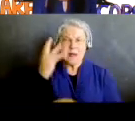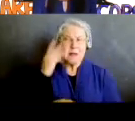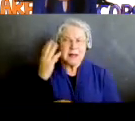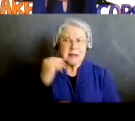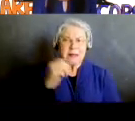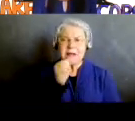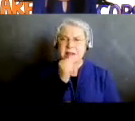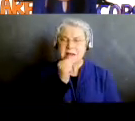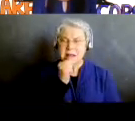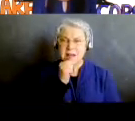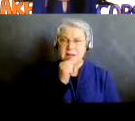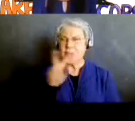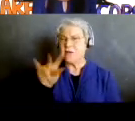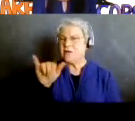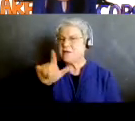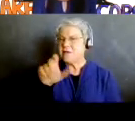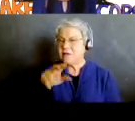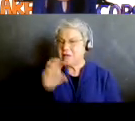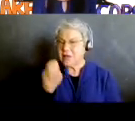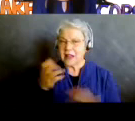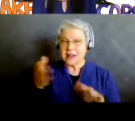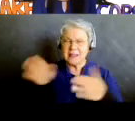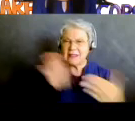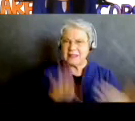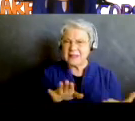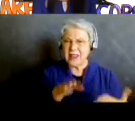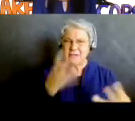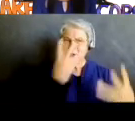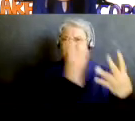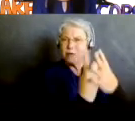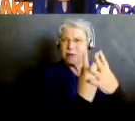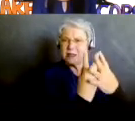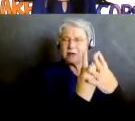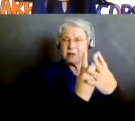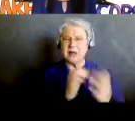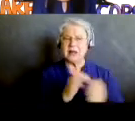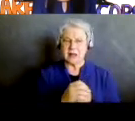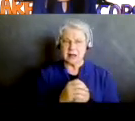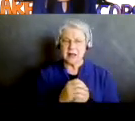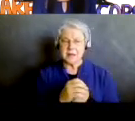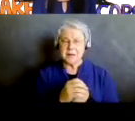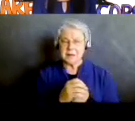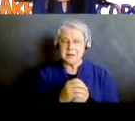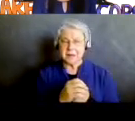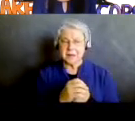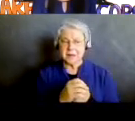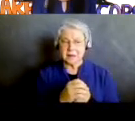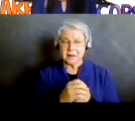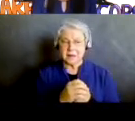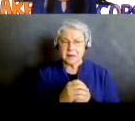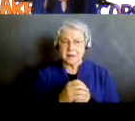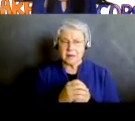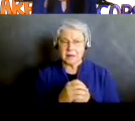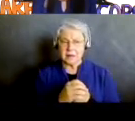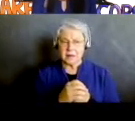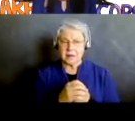the meaning and existence of asylum itself, as Mountz argues so powerfully.